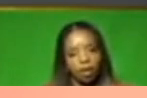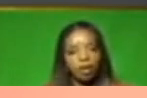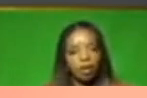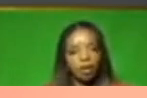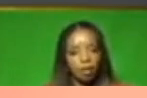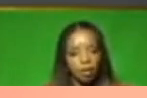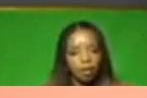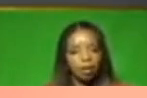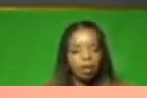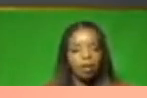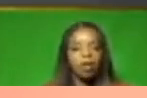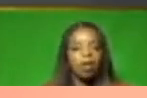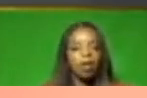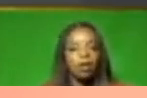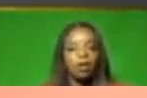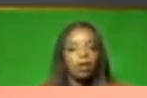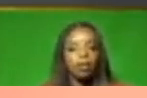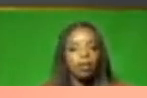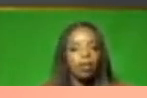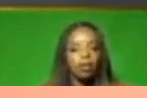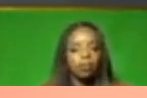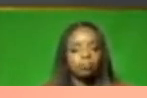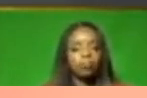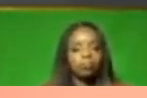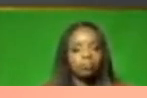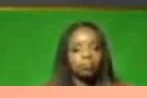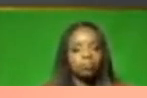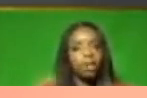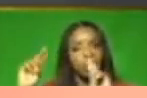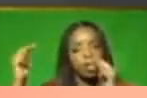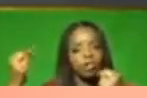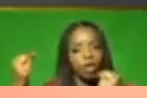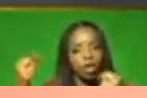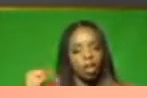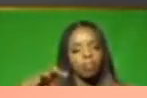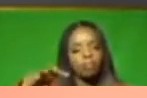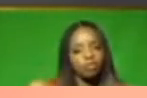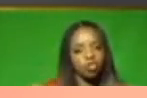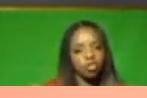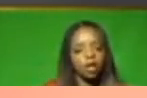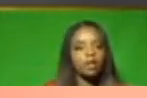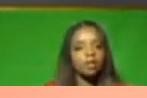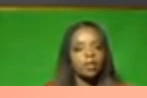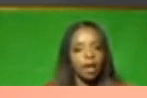cooperation from national, provincial, as well as at the local level.